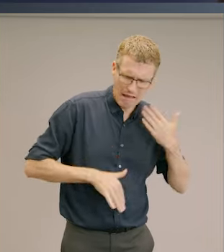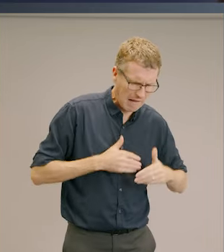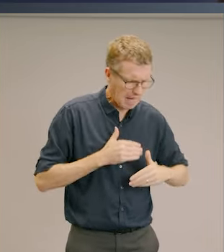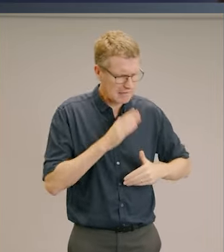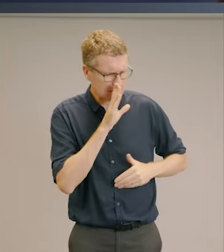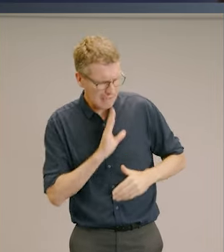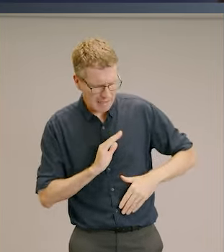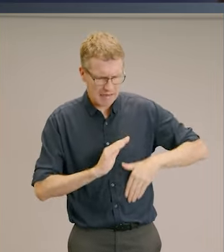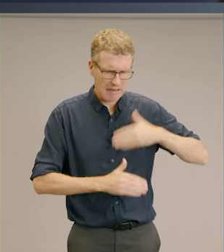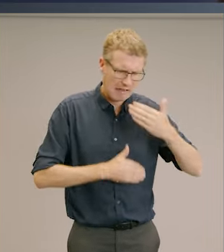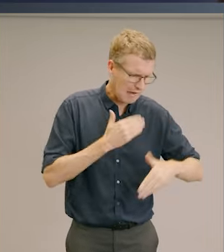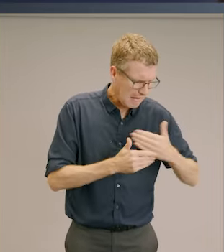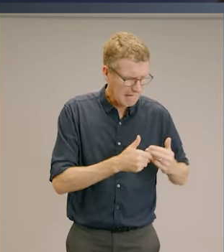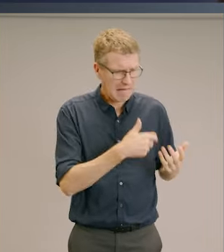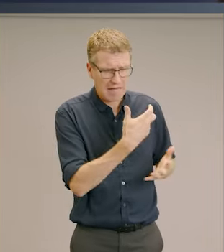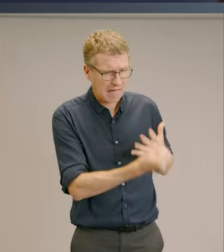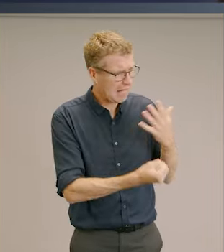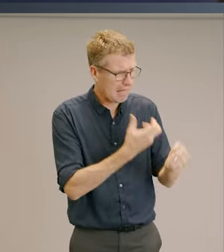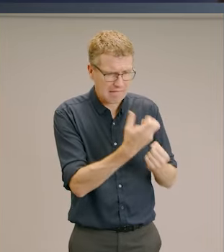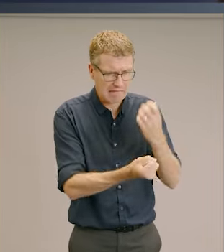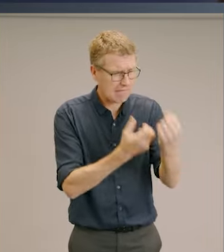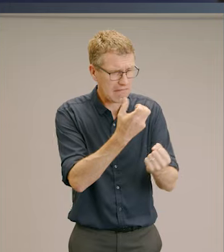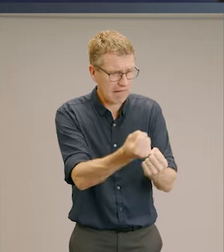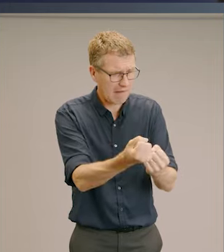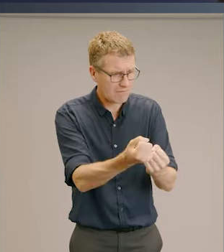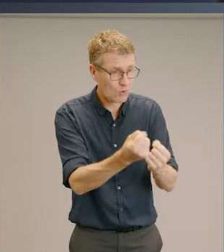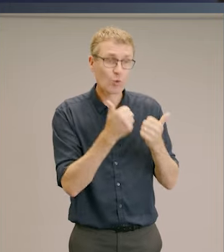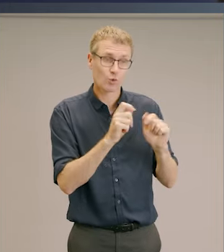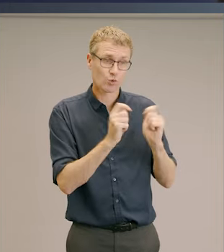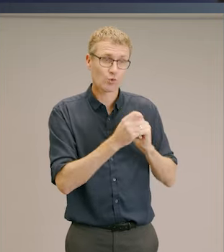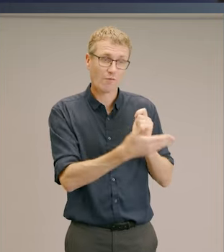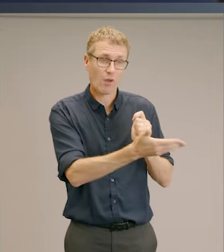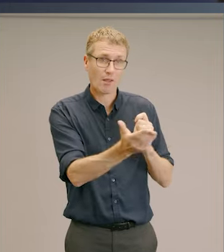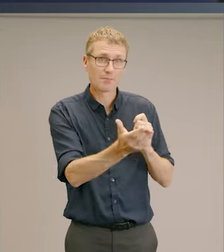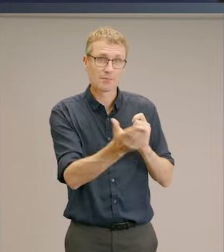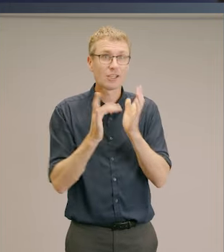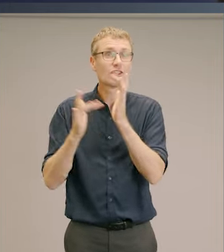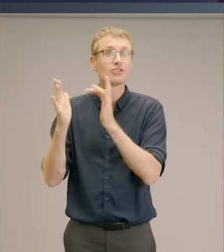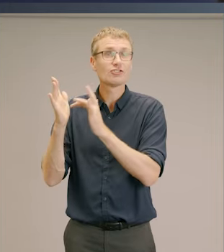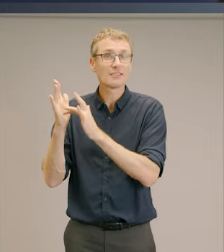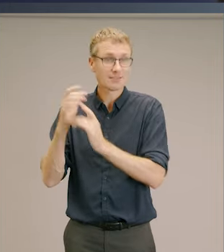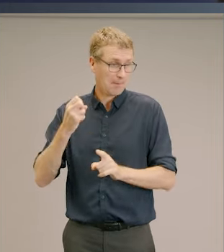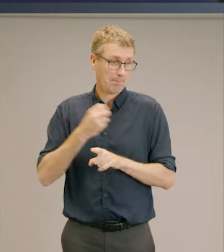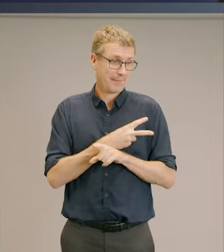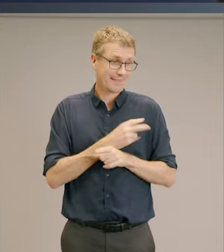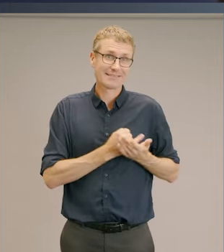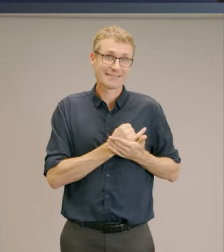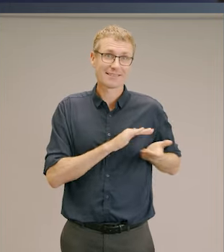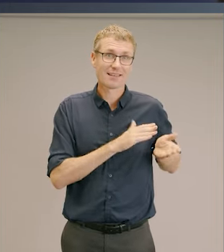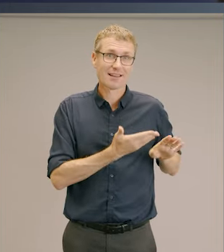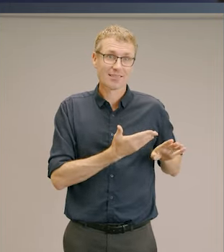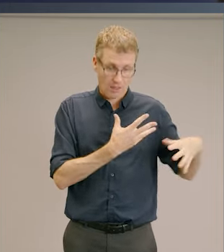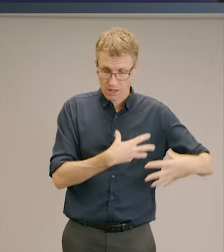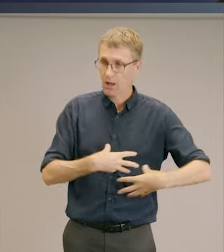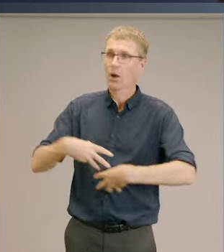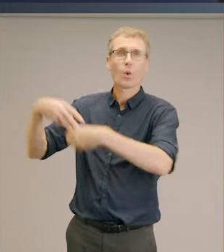for anyone that knows pain and sadness, for anyone that has been treated unfairly. Jesus has victory